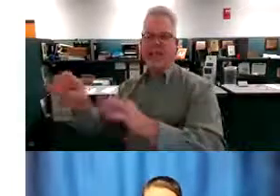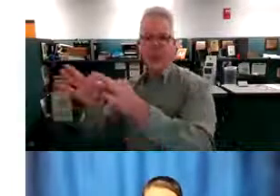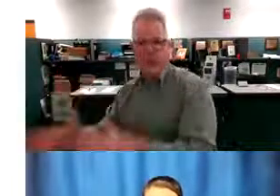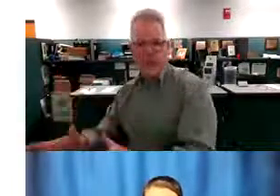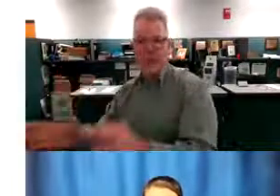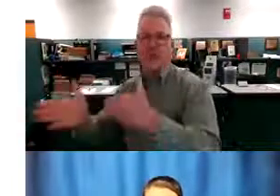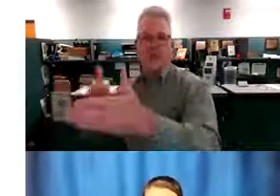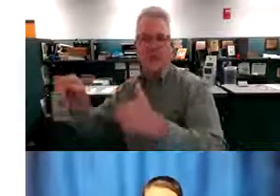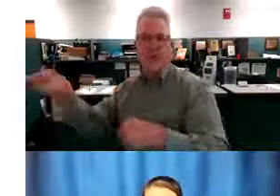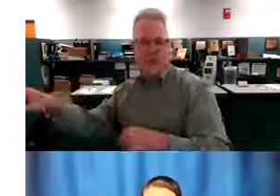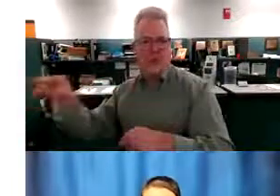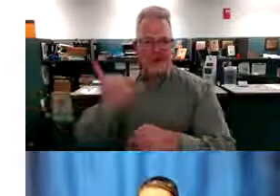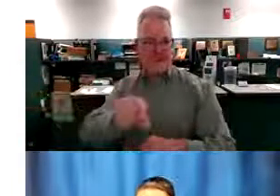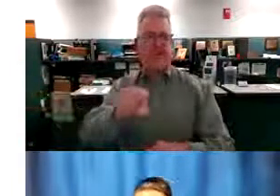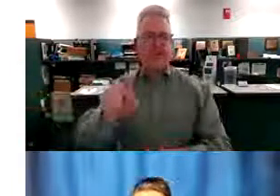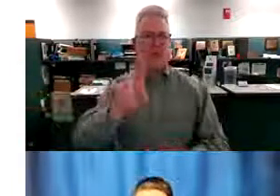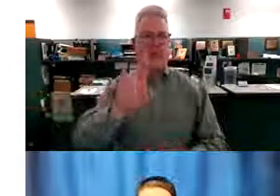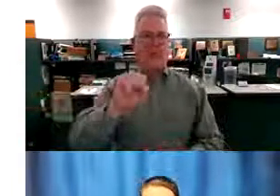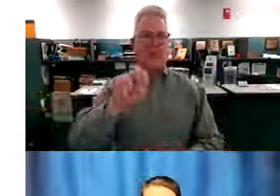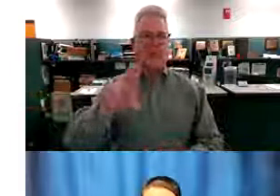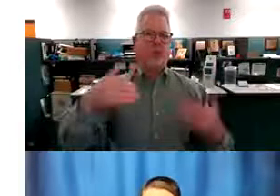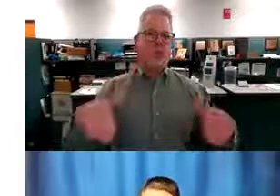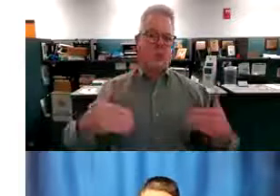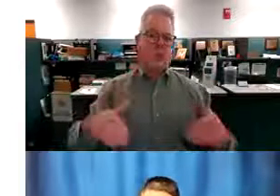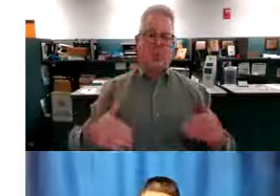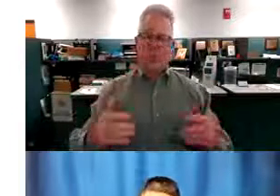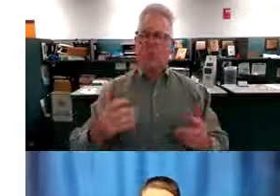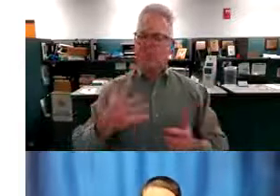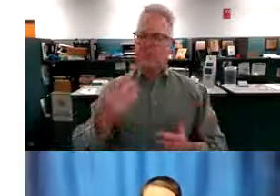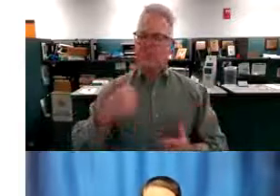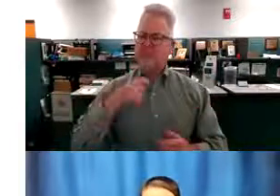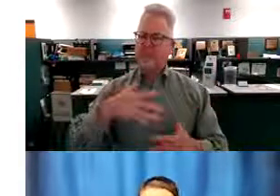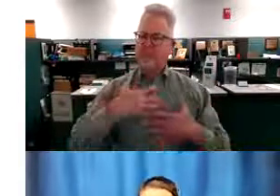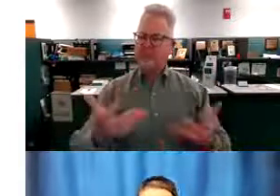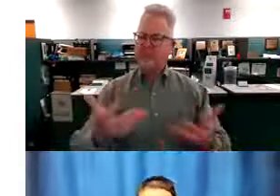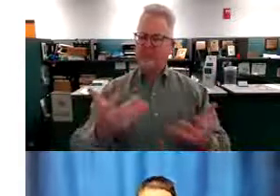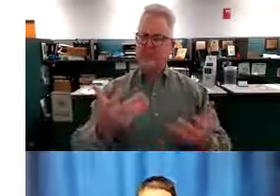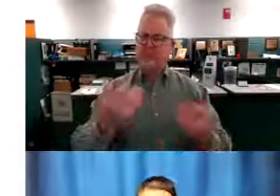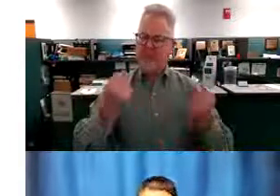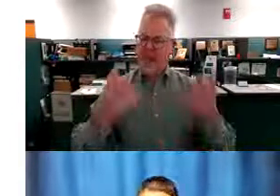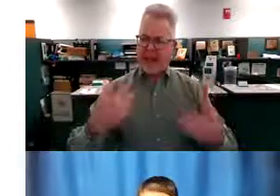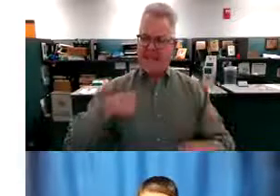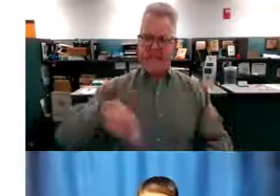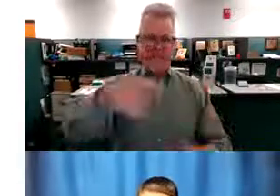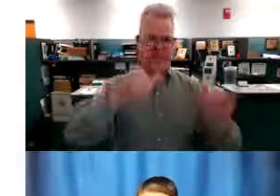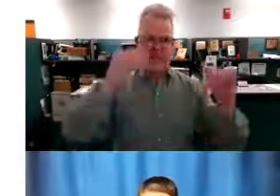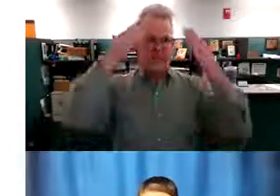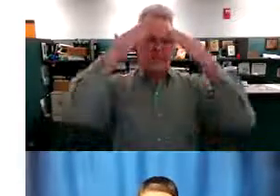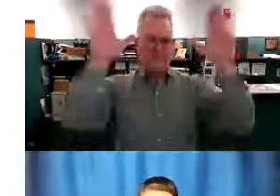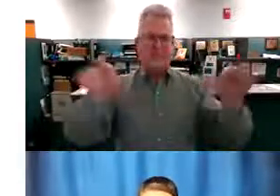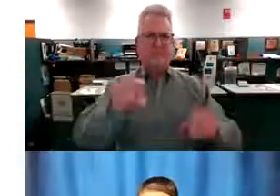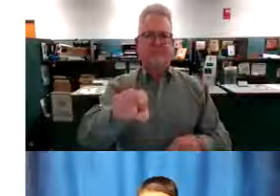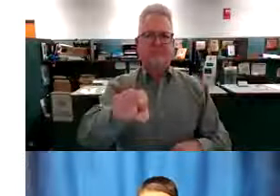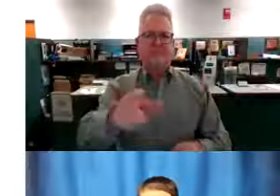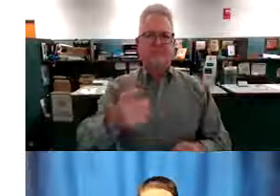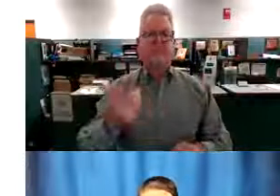hearing person that knows they're on their way. They're going to need an interpreter or any of the things that are needed. So it's really important to know that RIDO has that. And I admit that a